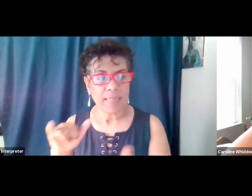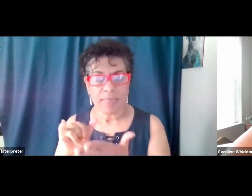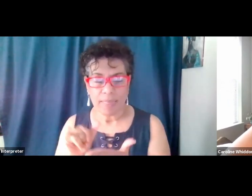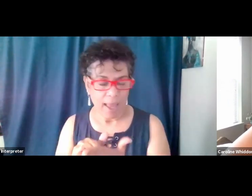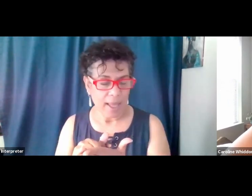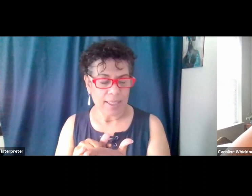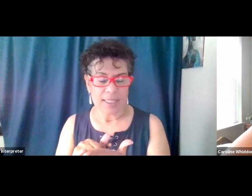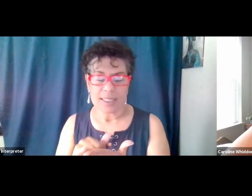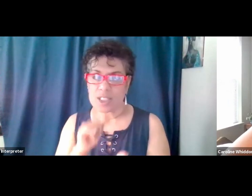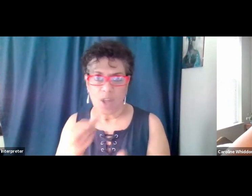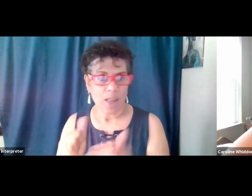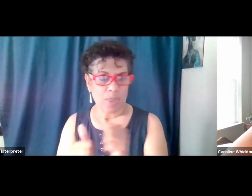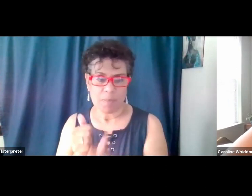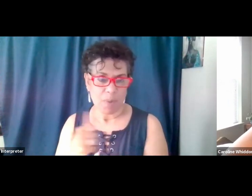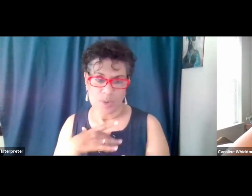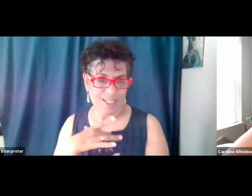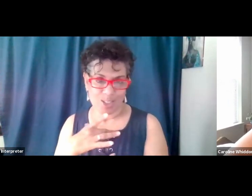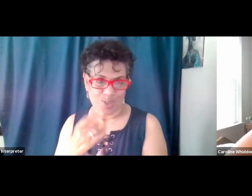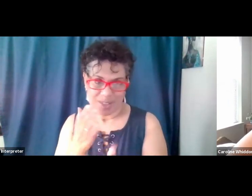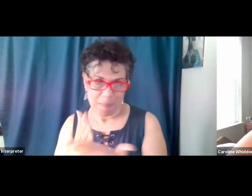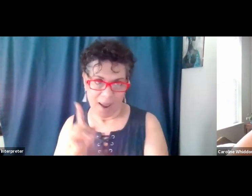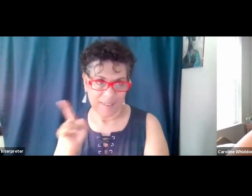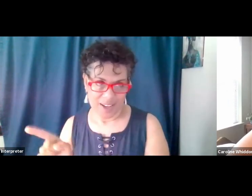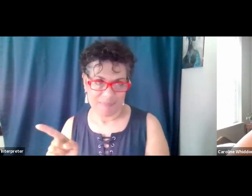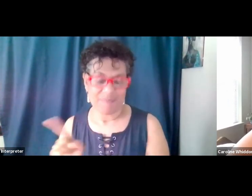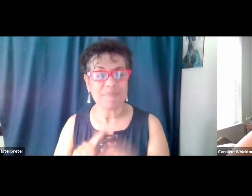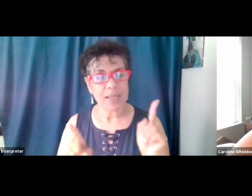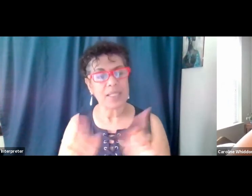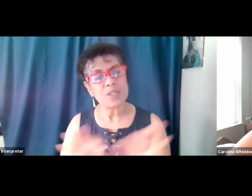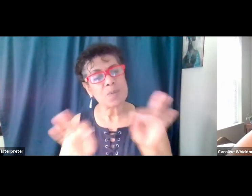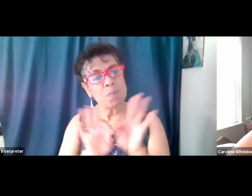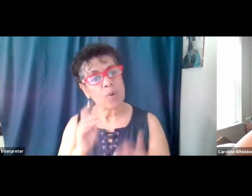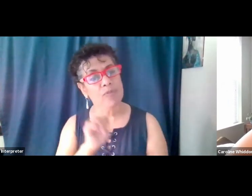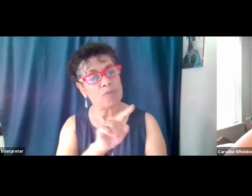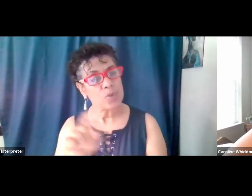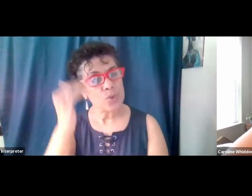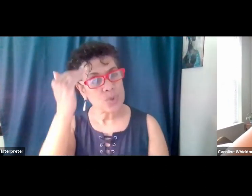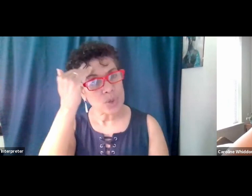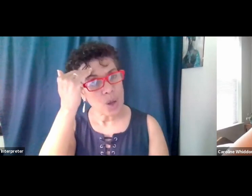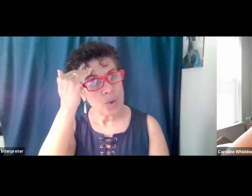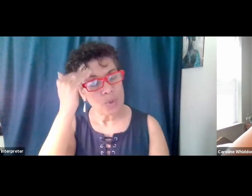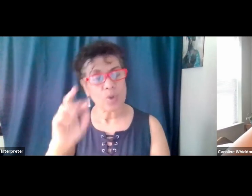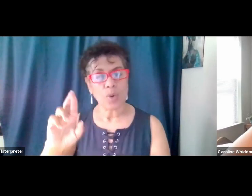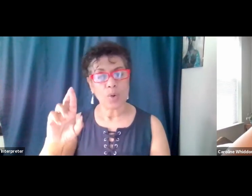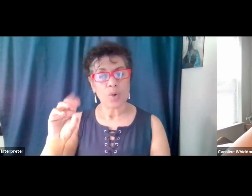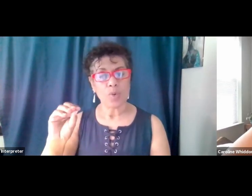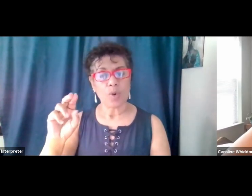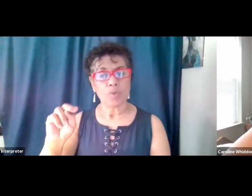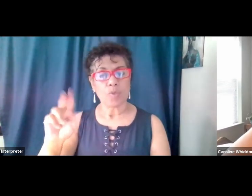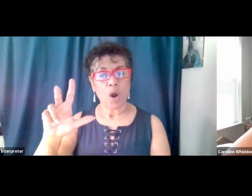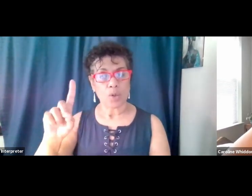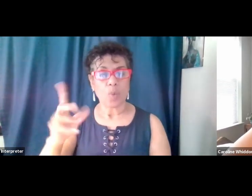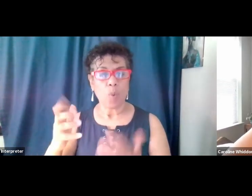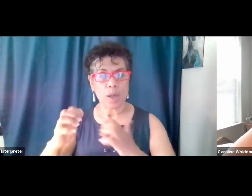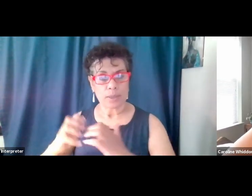least interesting thing about him, but it is important for you to know. Ronald wanted to found this